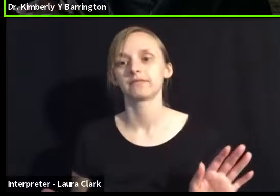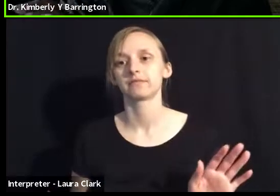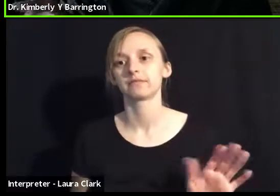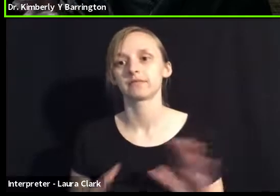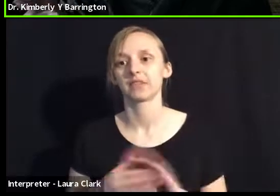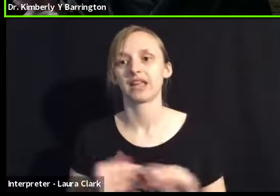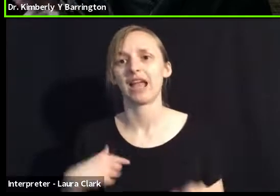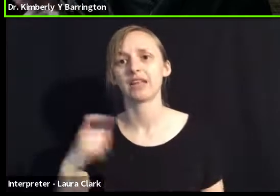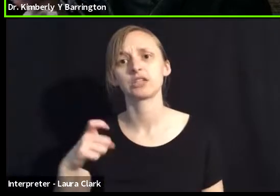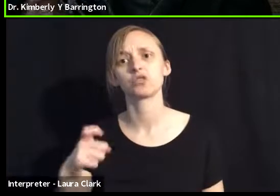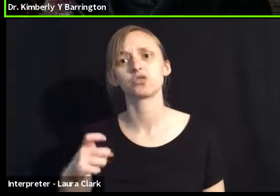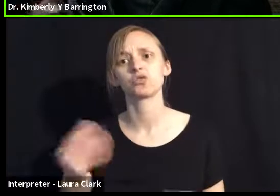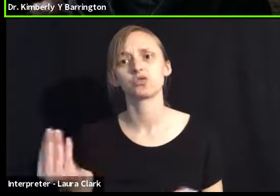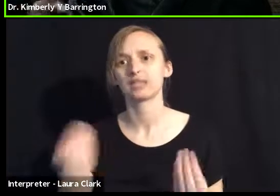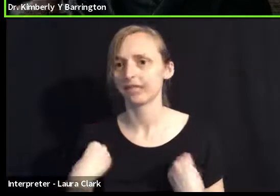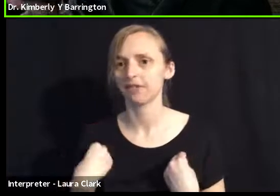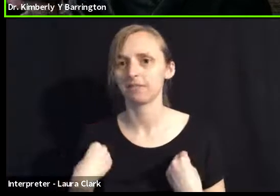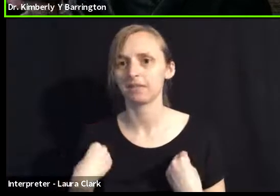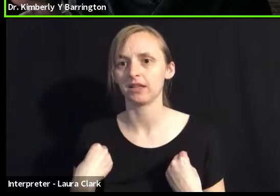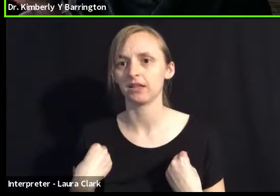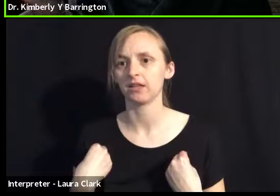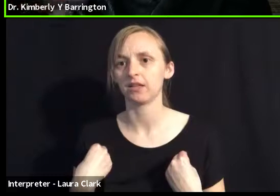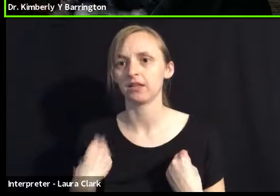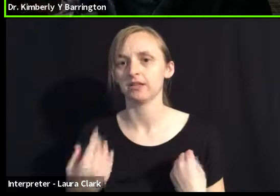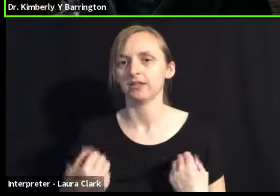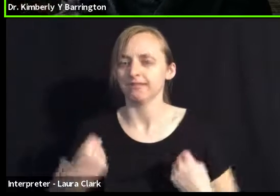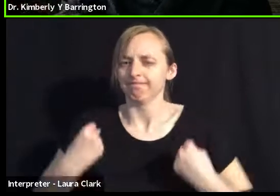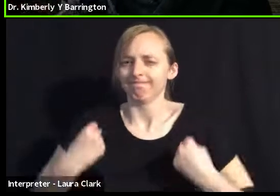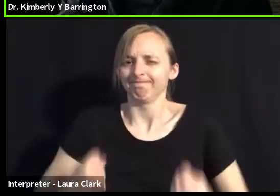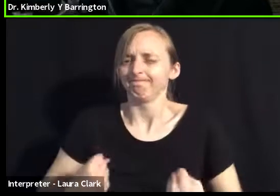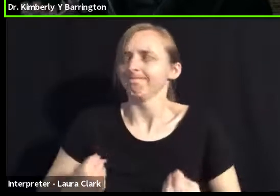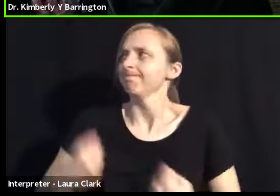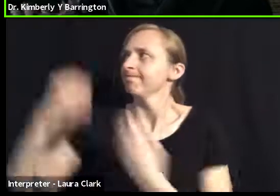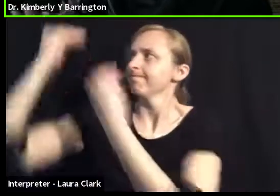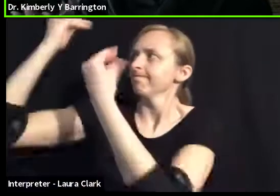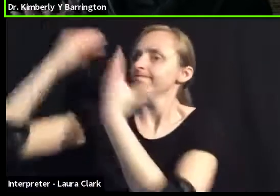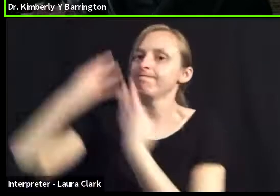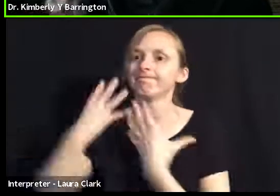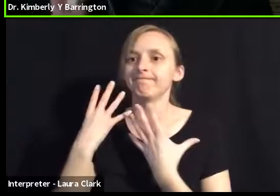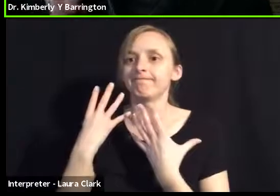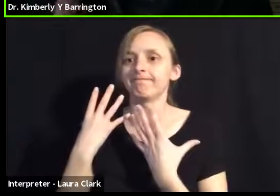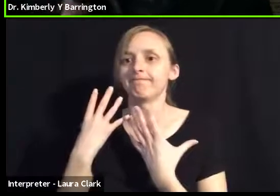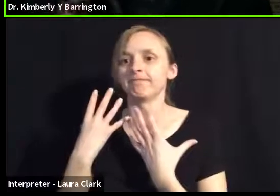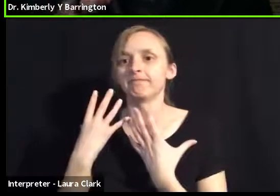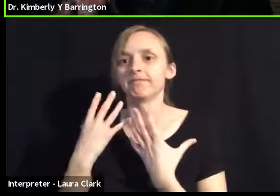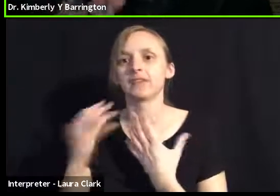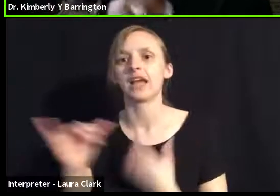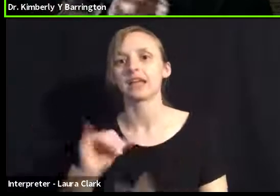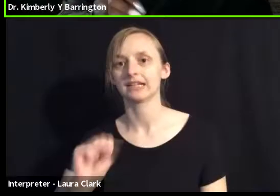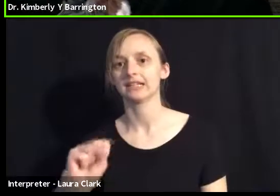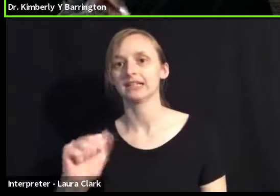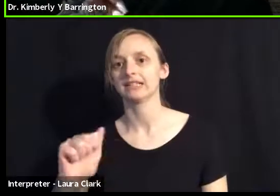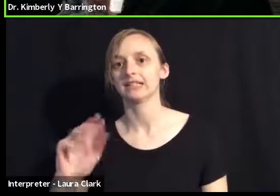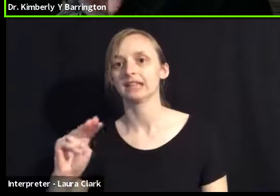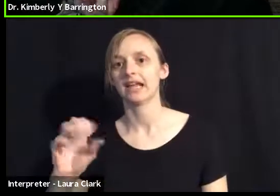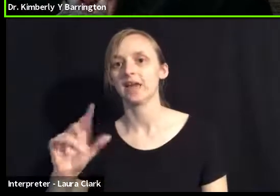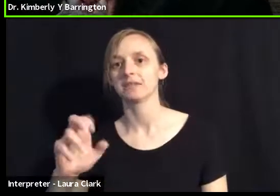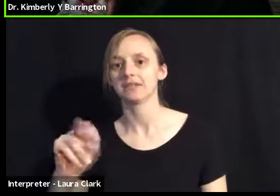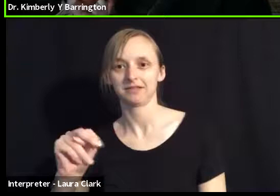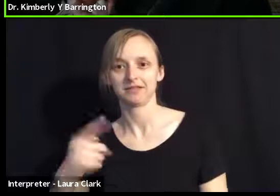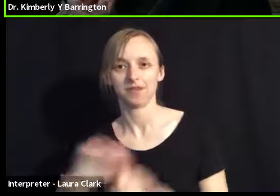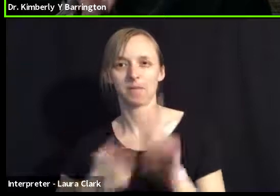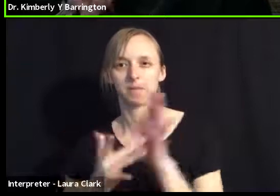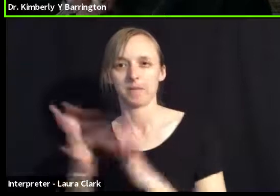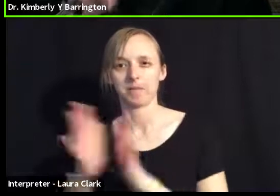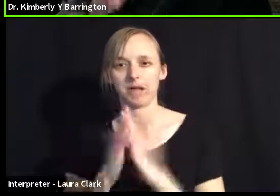me that Samson strength after his hair had been cut. You know, most people don't realize